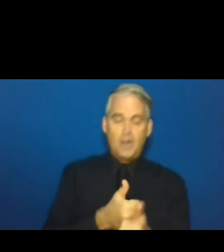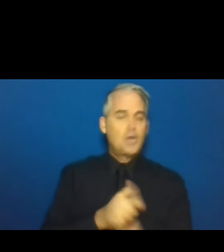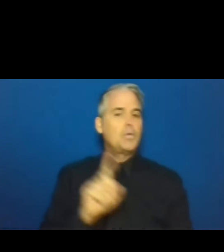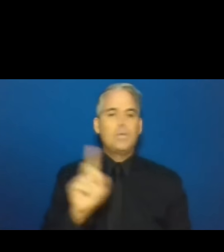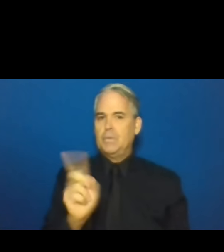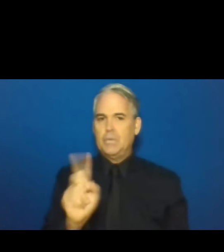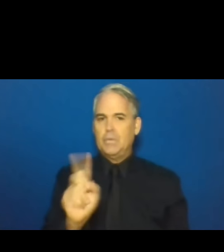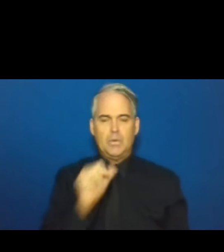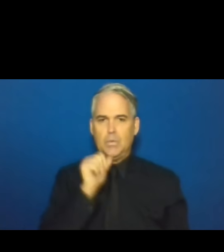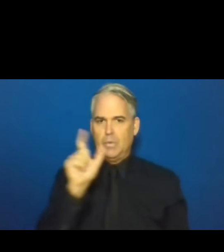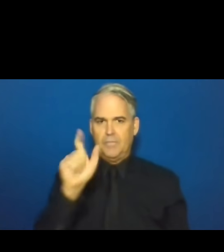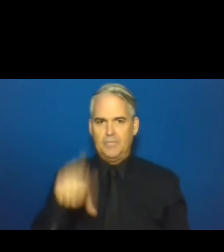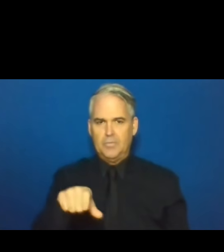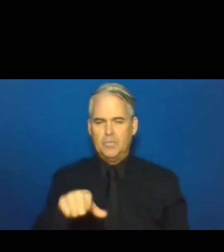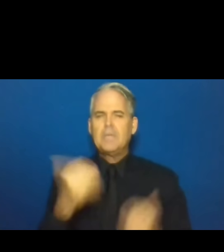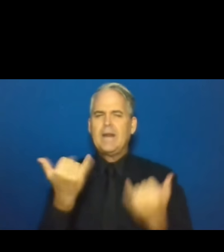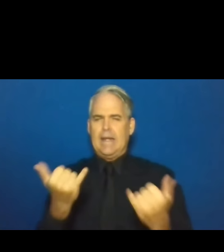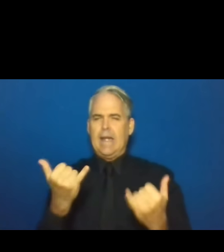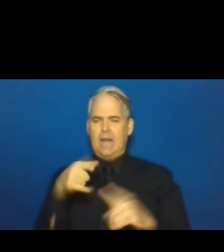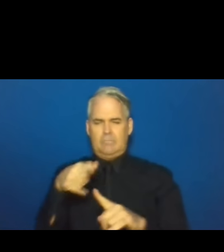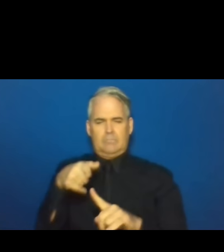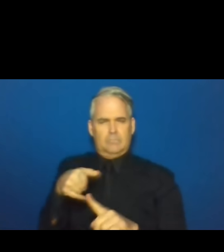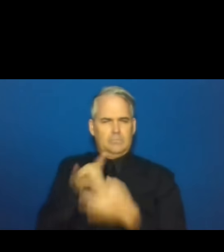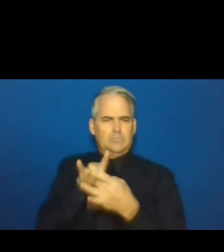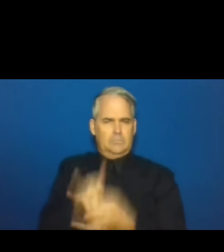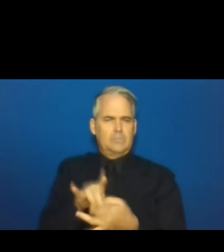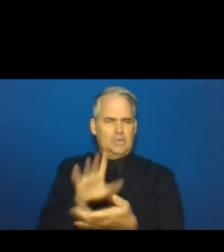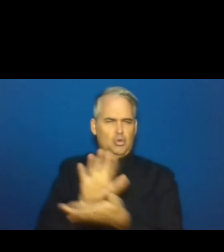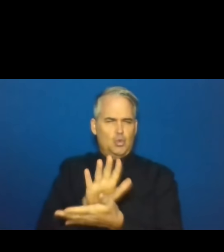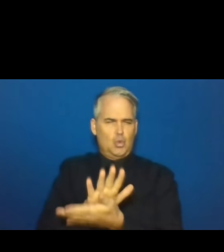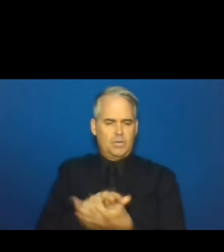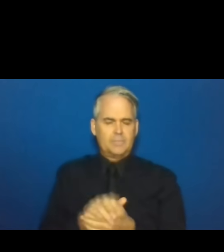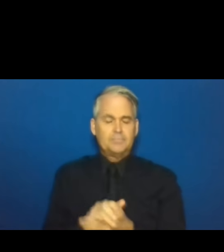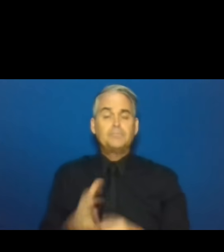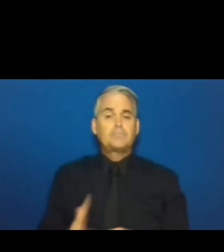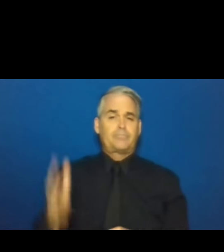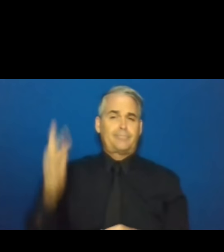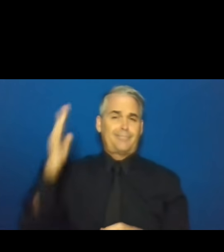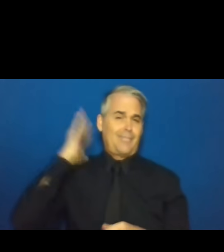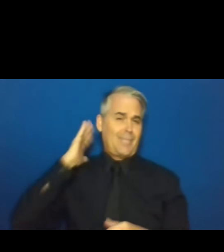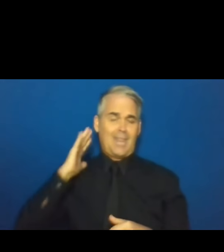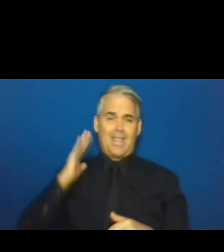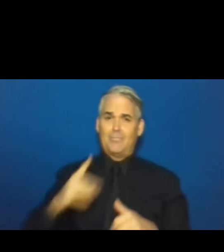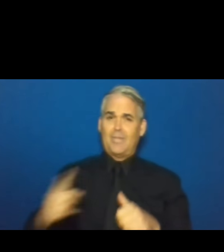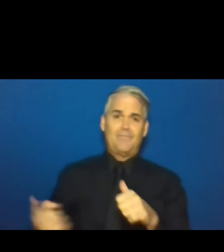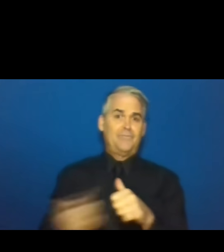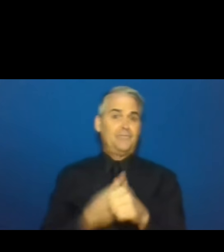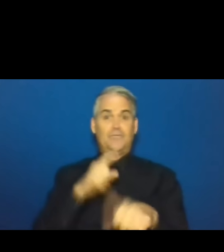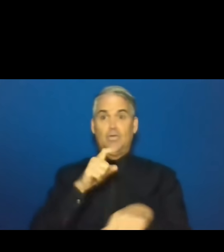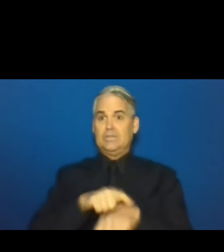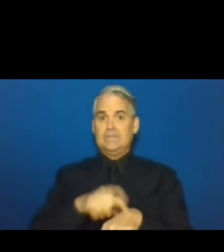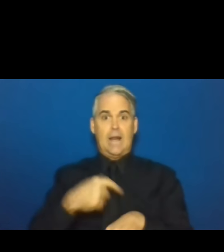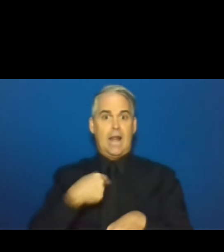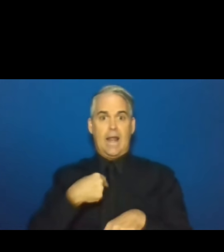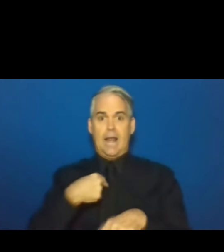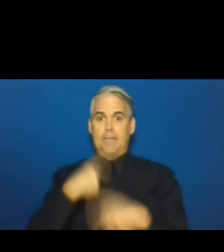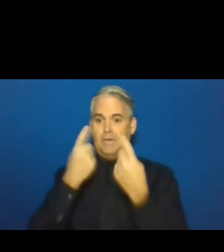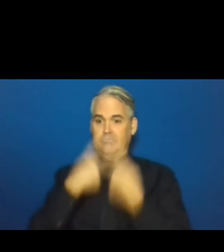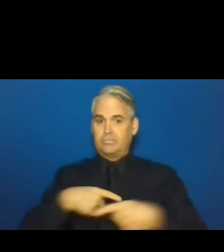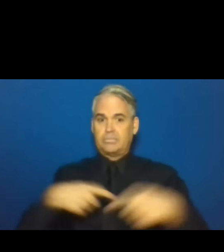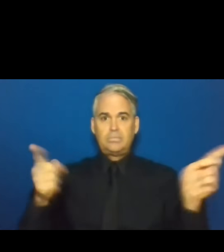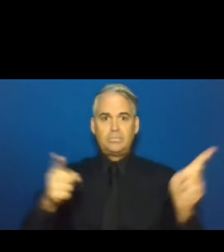talk about schools now. The very first emergency directive I issued after declaring a state of emergency back in